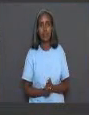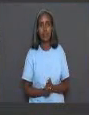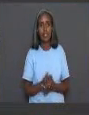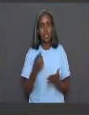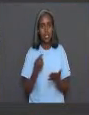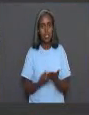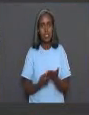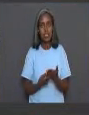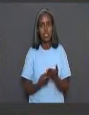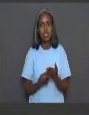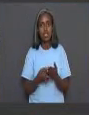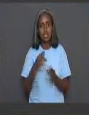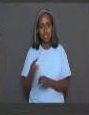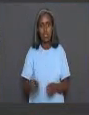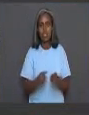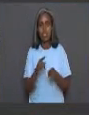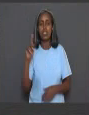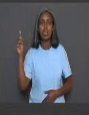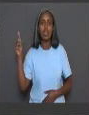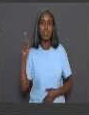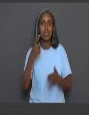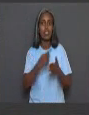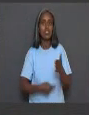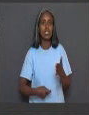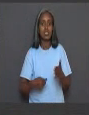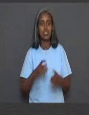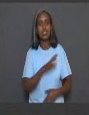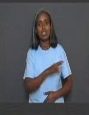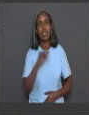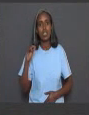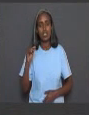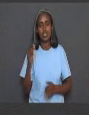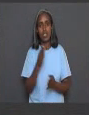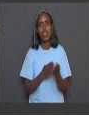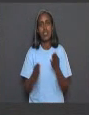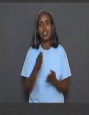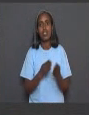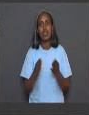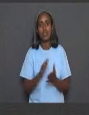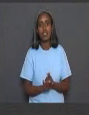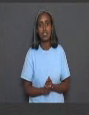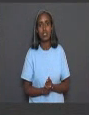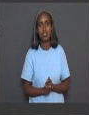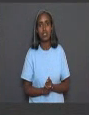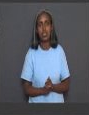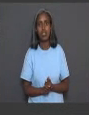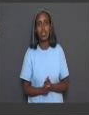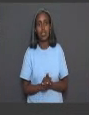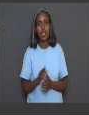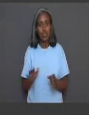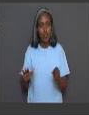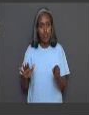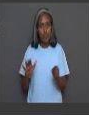These are statements regarding taxation and services. Can you fill in